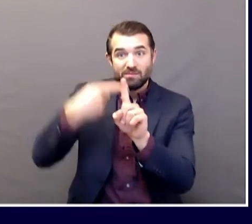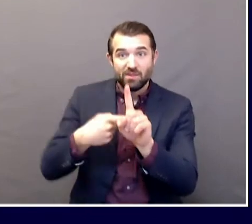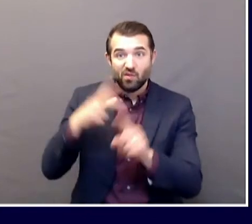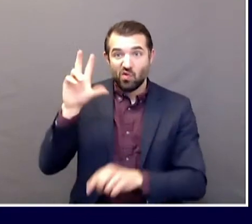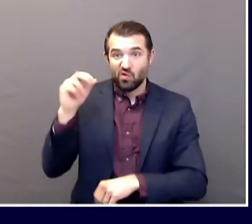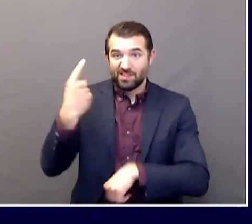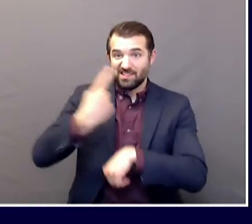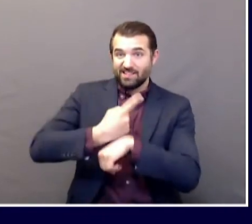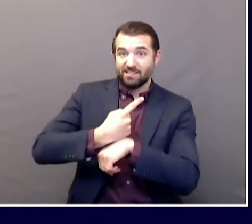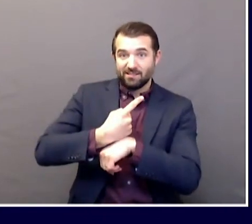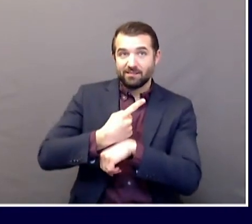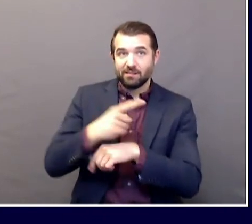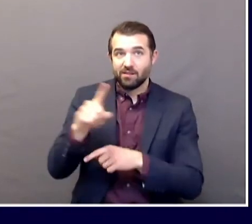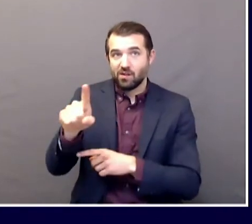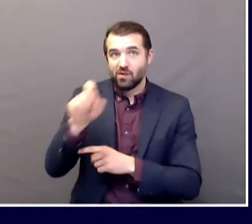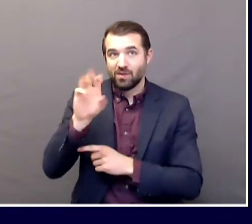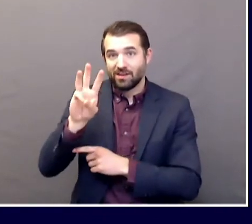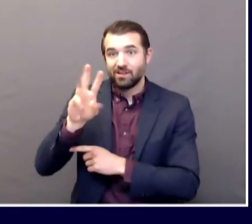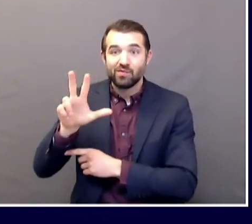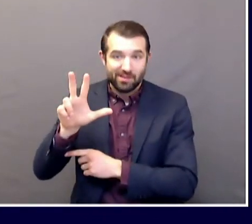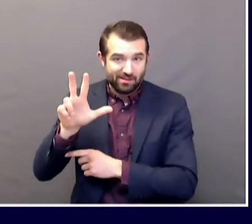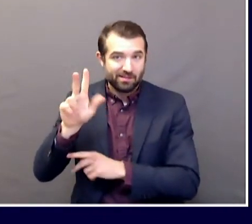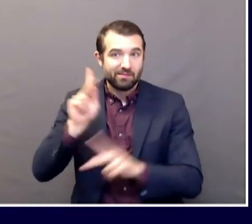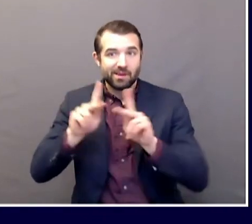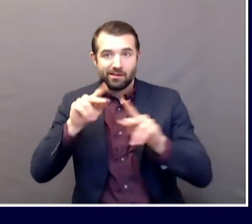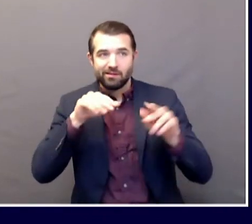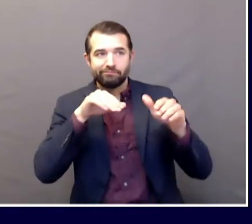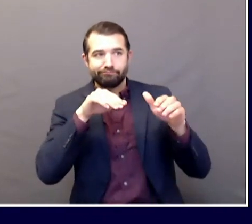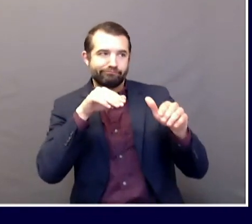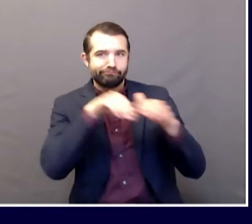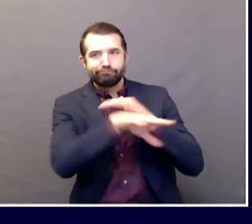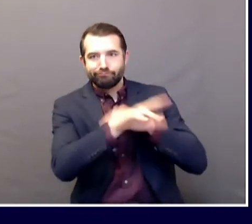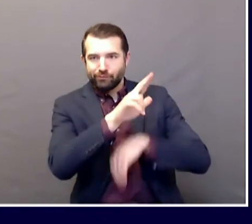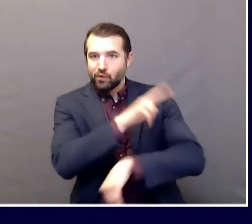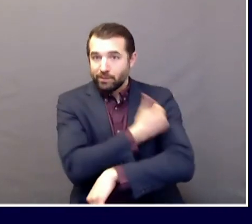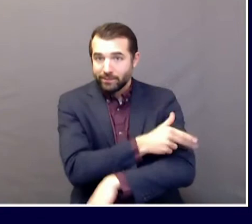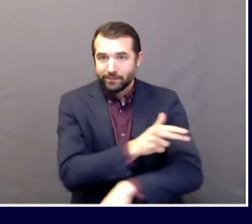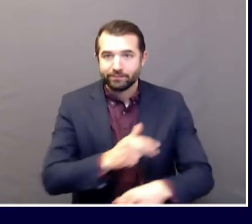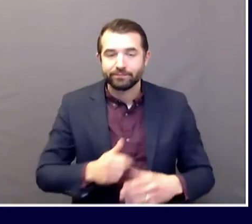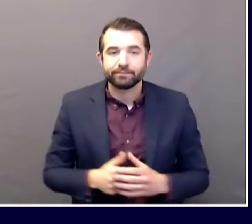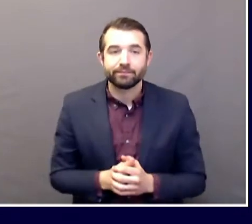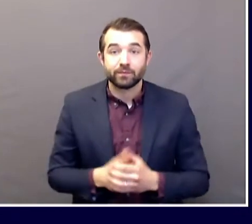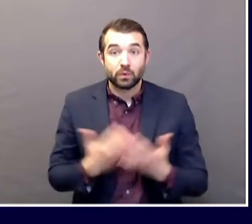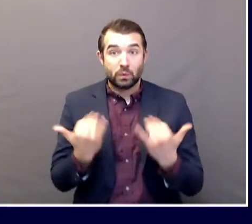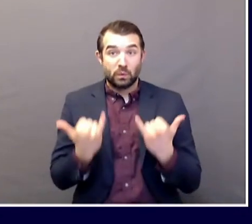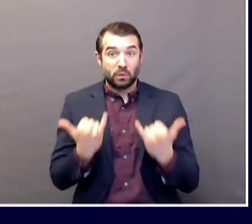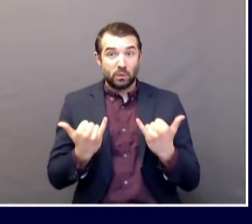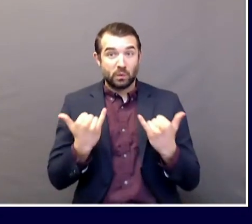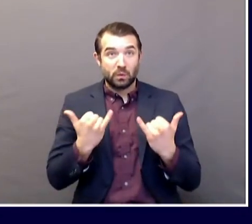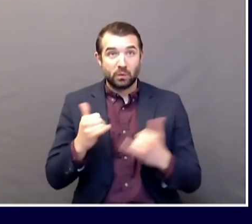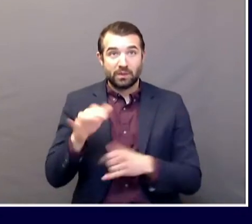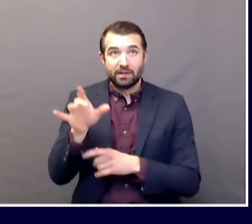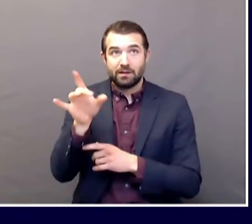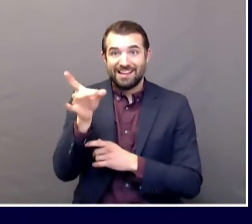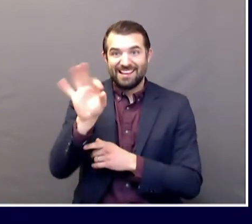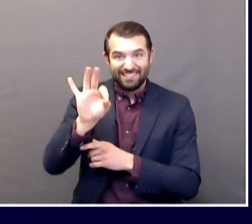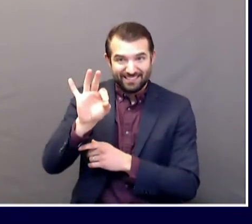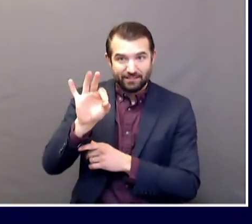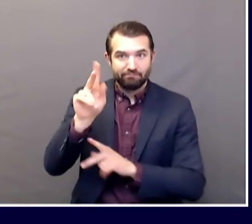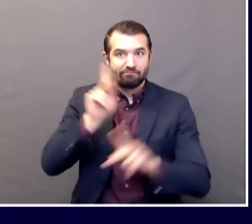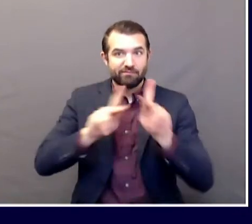been hospitalized. Right now in Maine, 89 people are currently in the hospital with